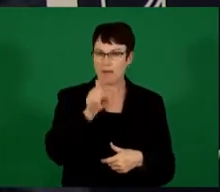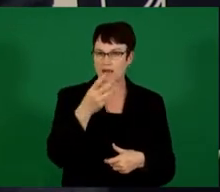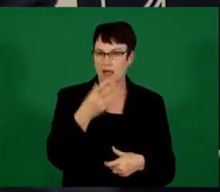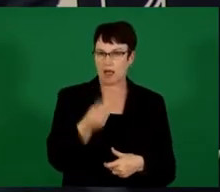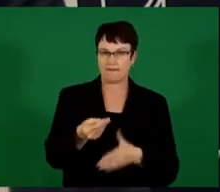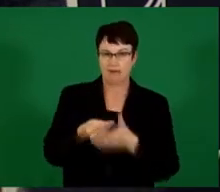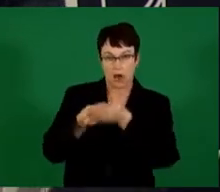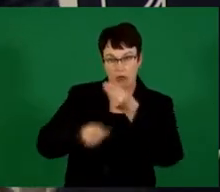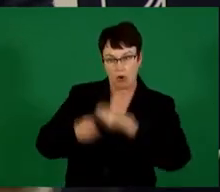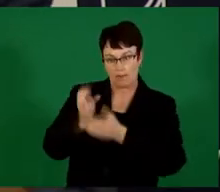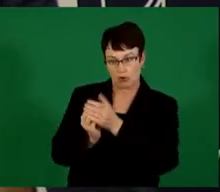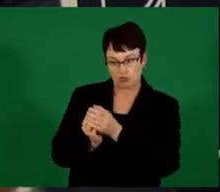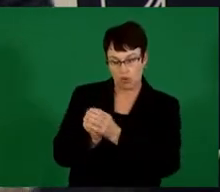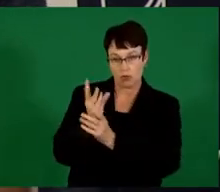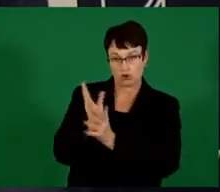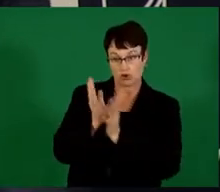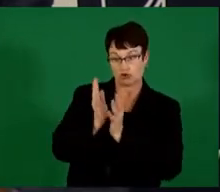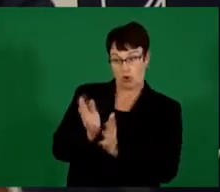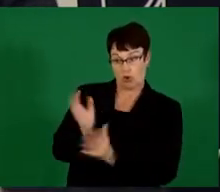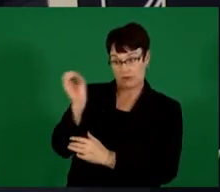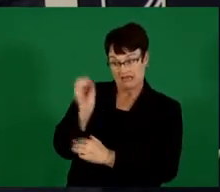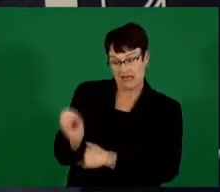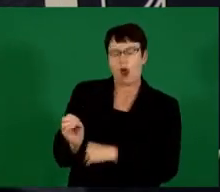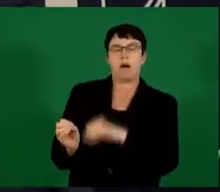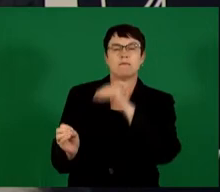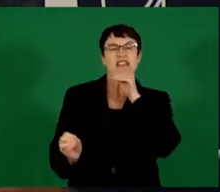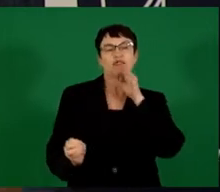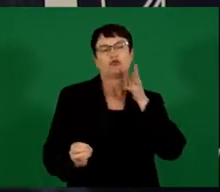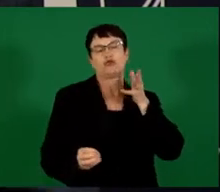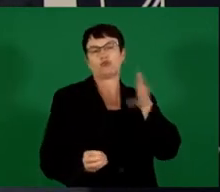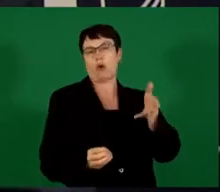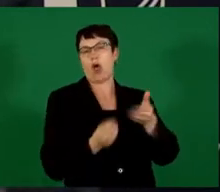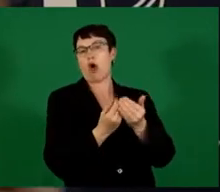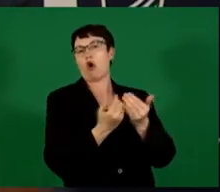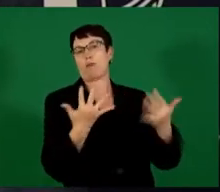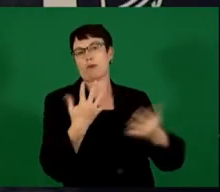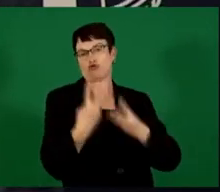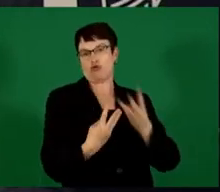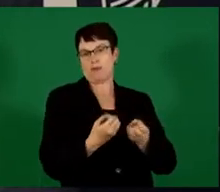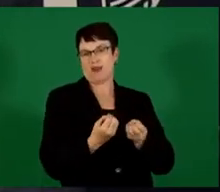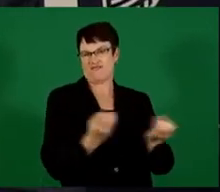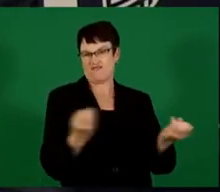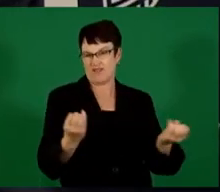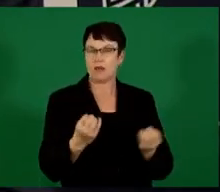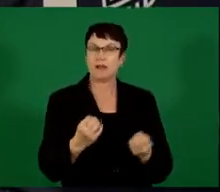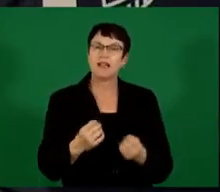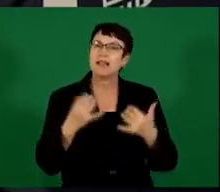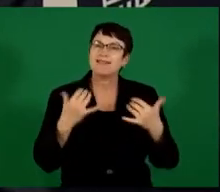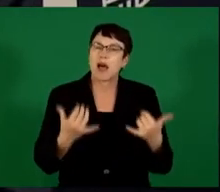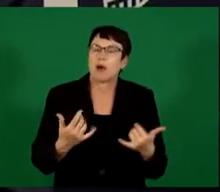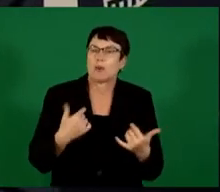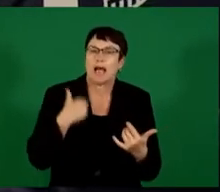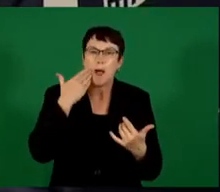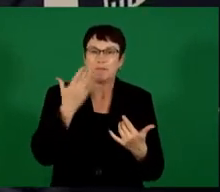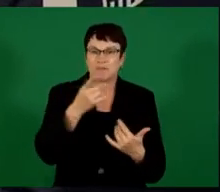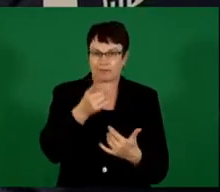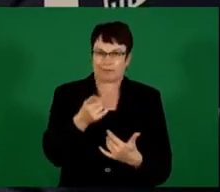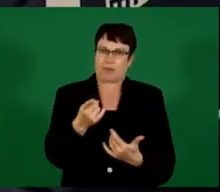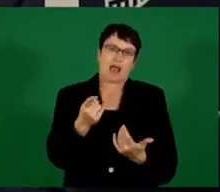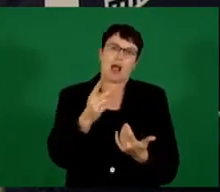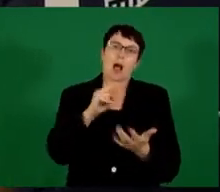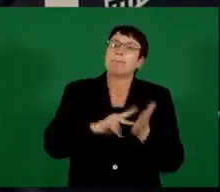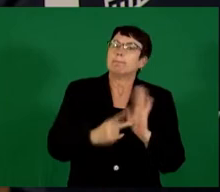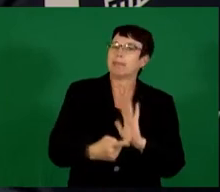employment? Those elasticities can change depending on what period you're talking about. But I think that, you know, there's